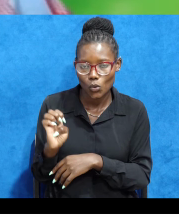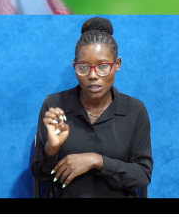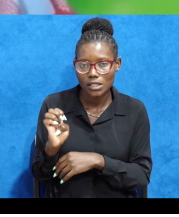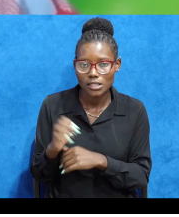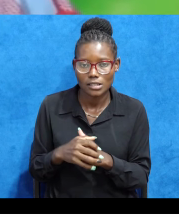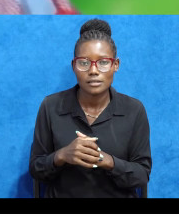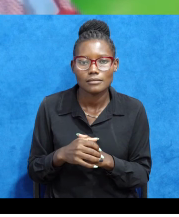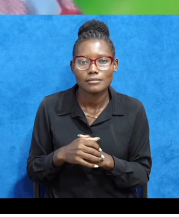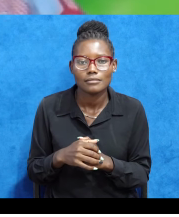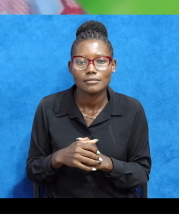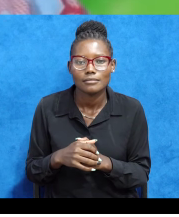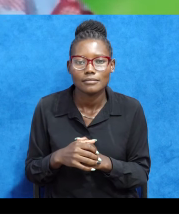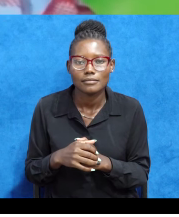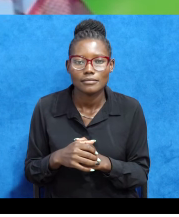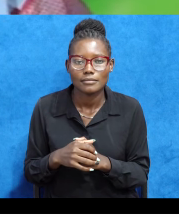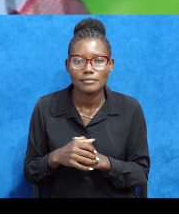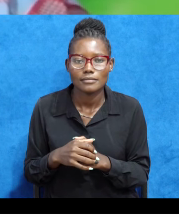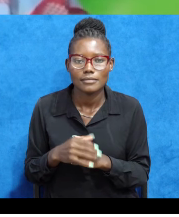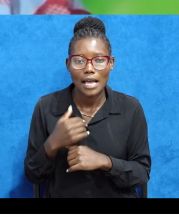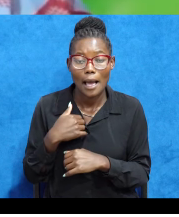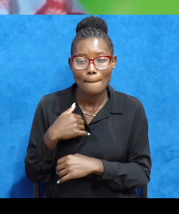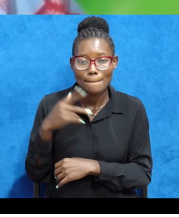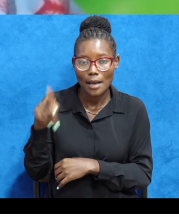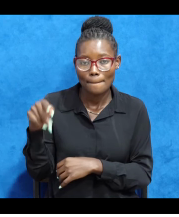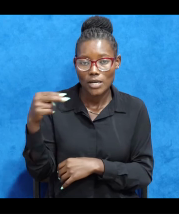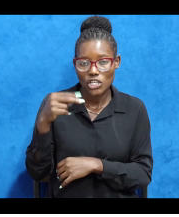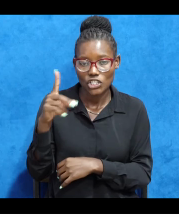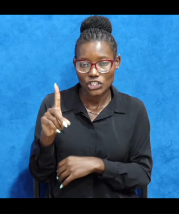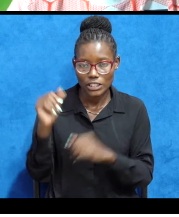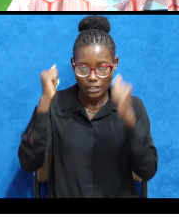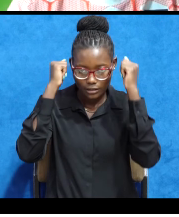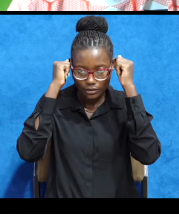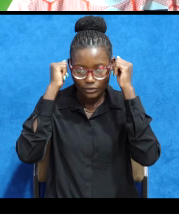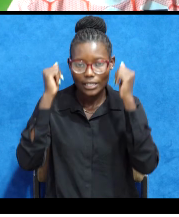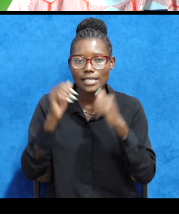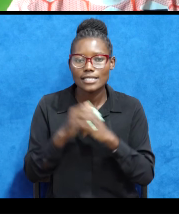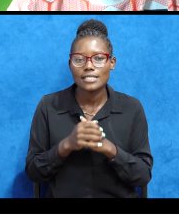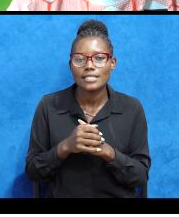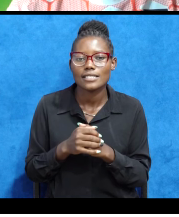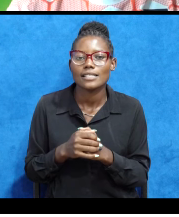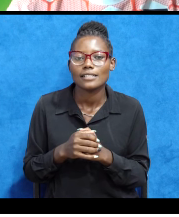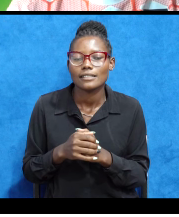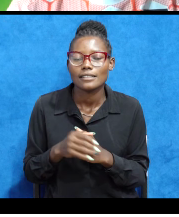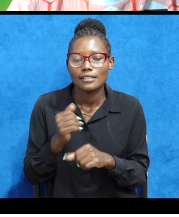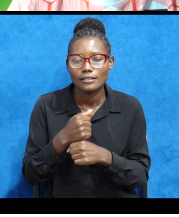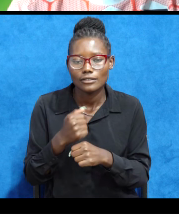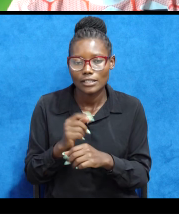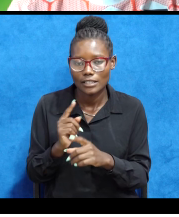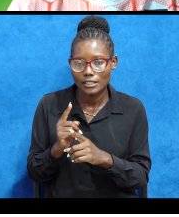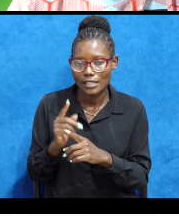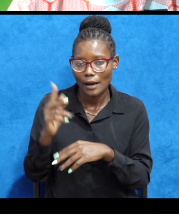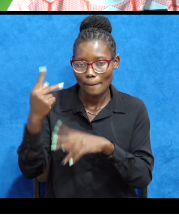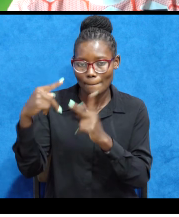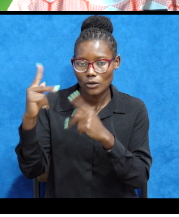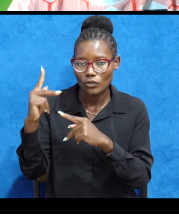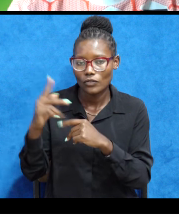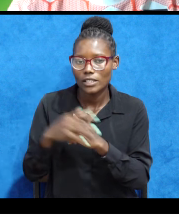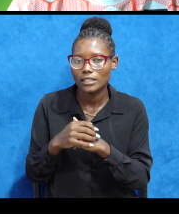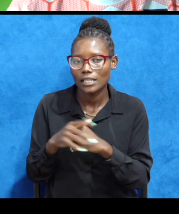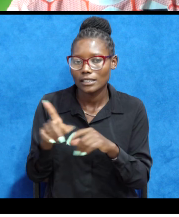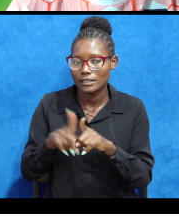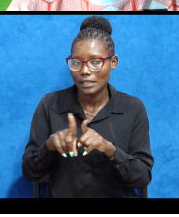here. A quick presentation I'm gonna bring up. Okay, great. Yeah, so again, my name is